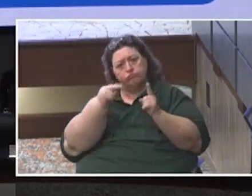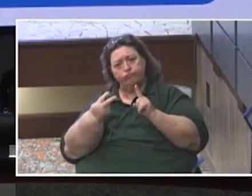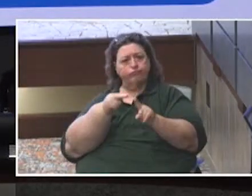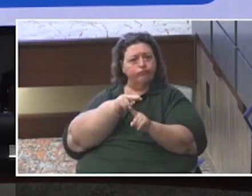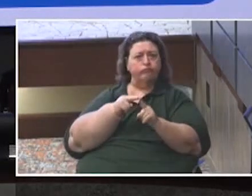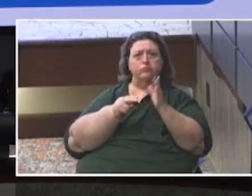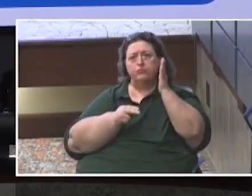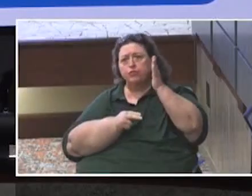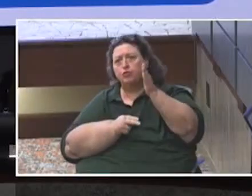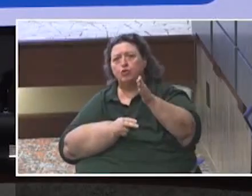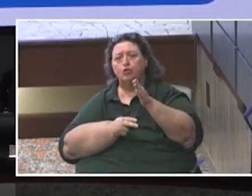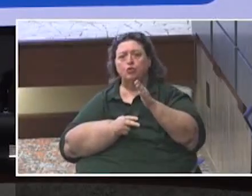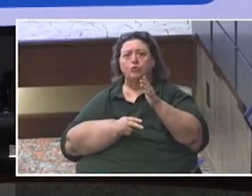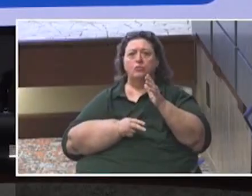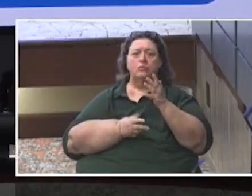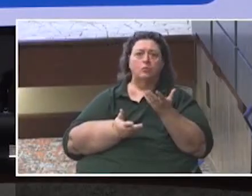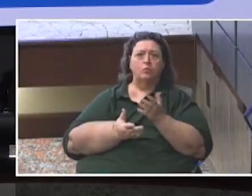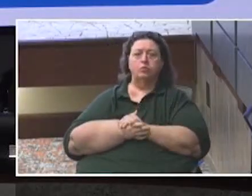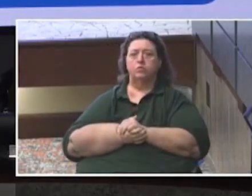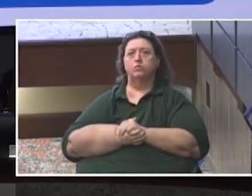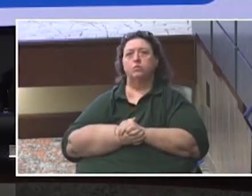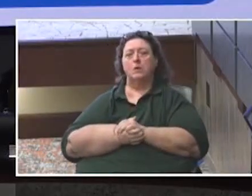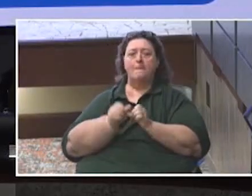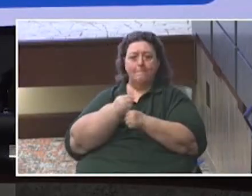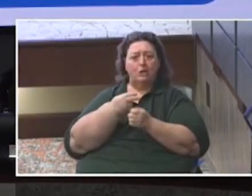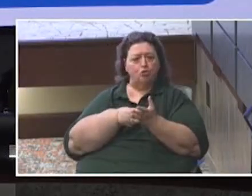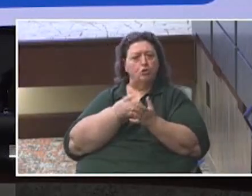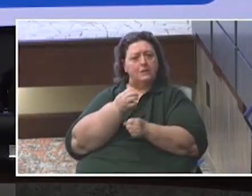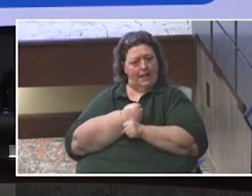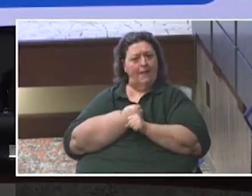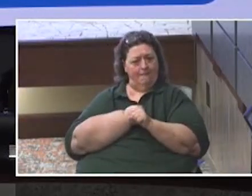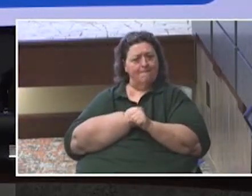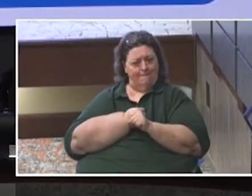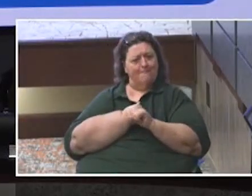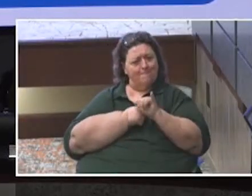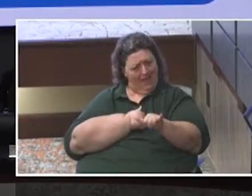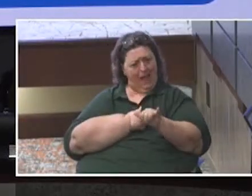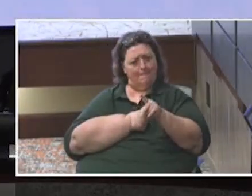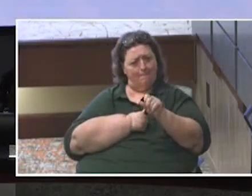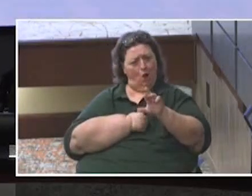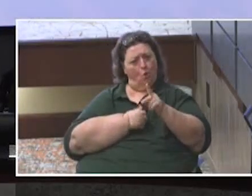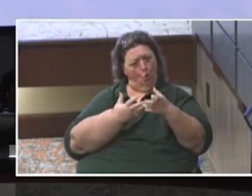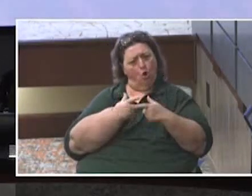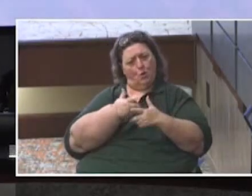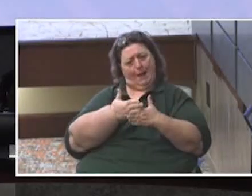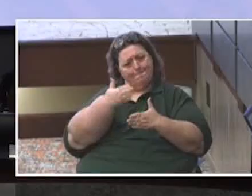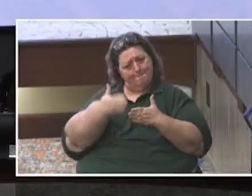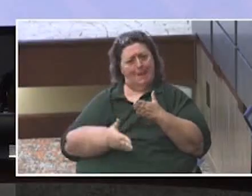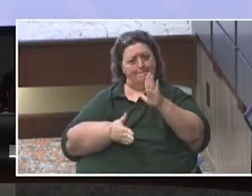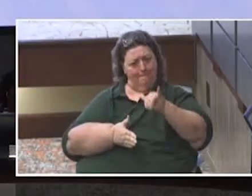as we're moving on a tight timeline to make sure we get this park completed by the end of the year.